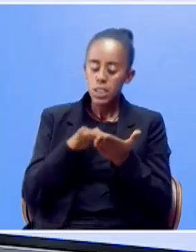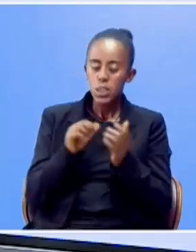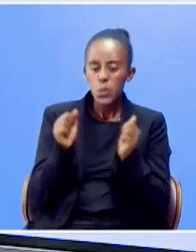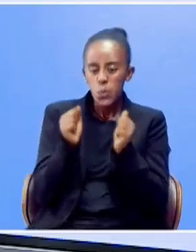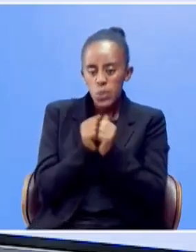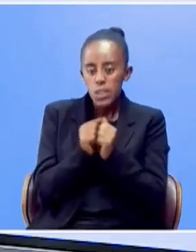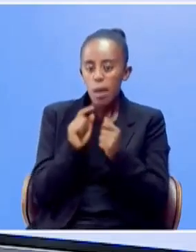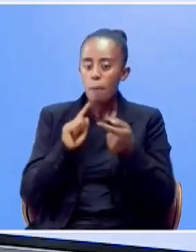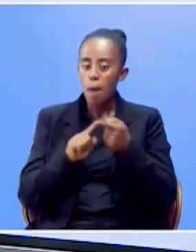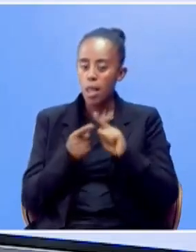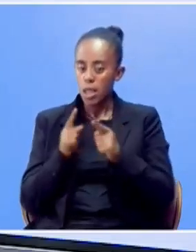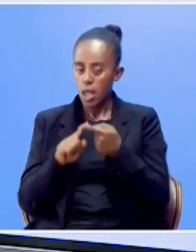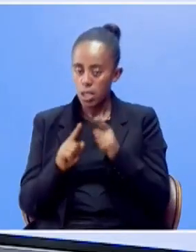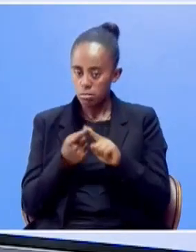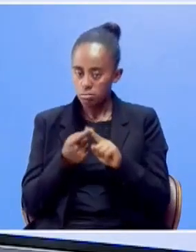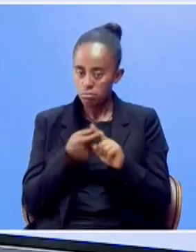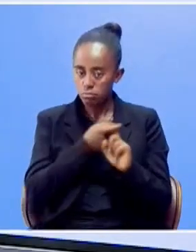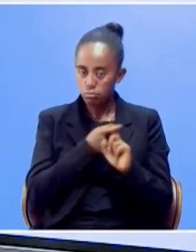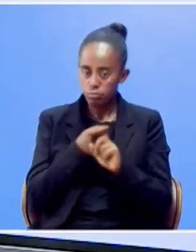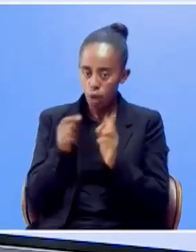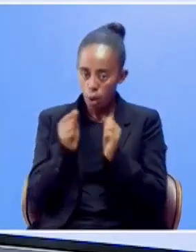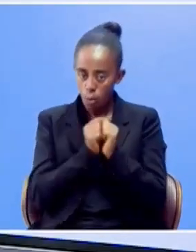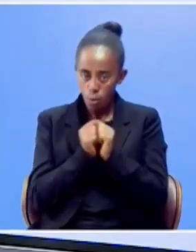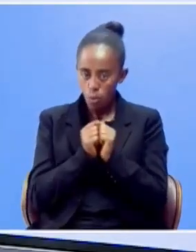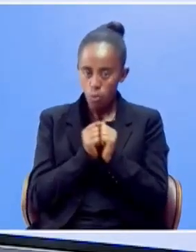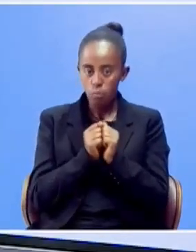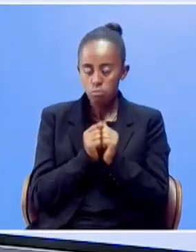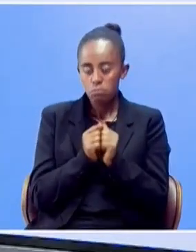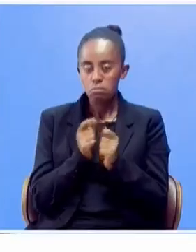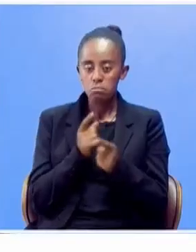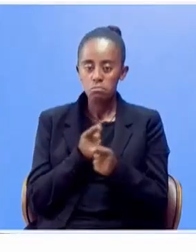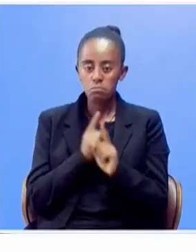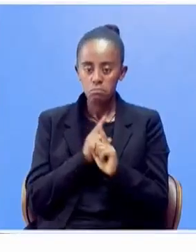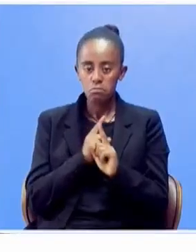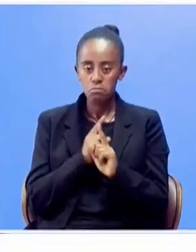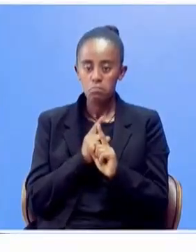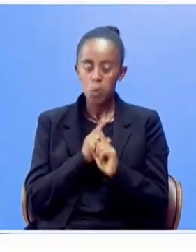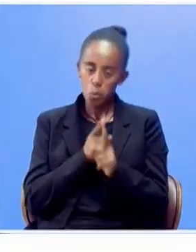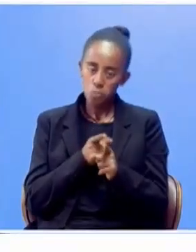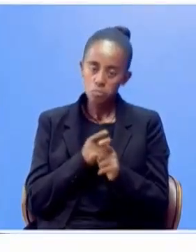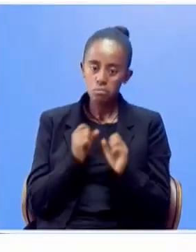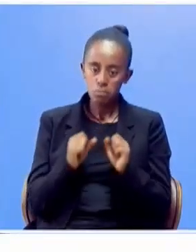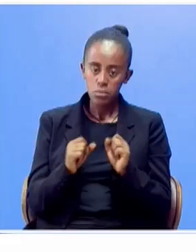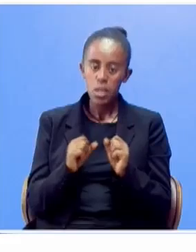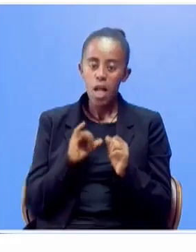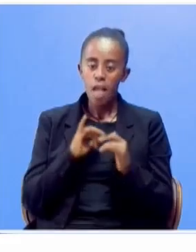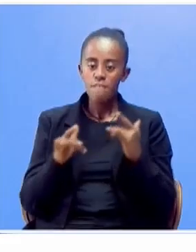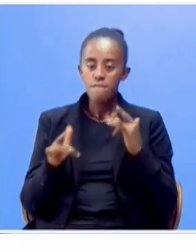a partner? Okay, then I can answer like this. I feel,